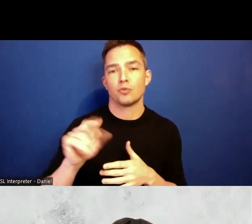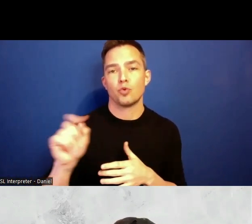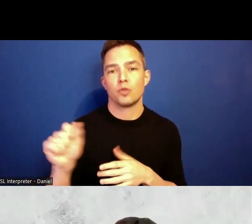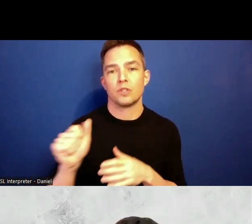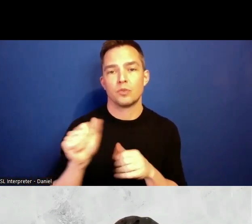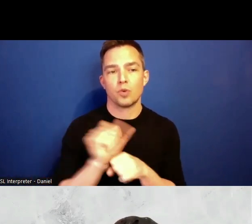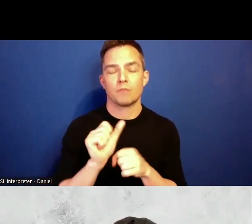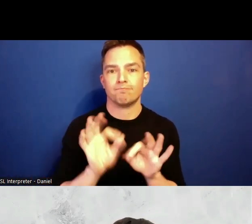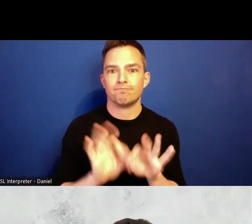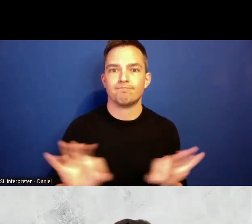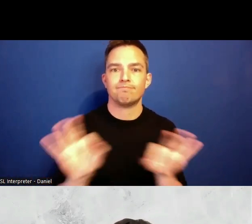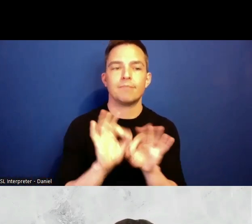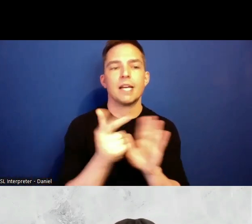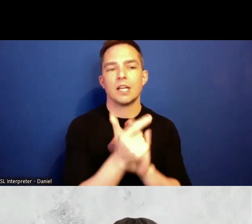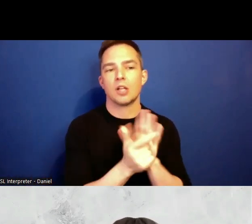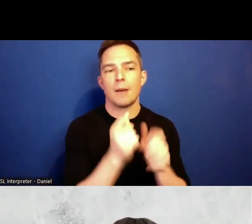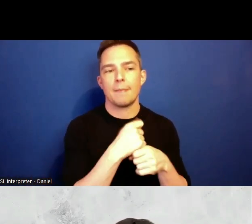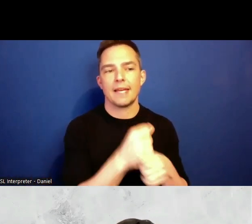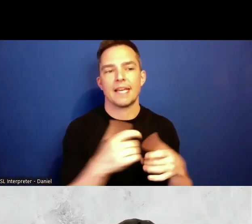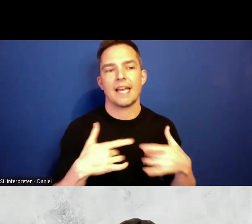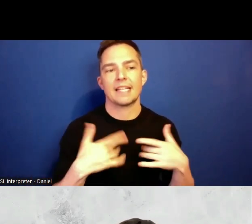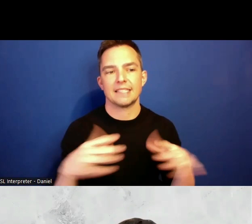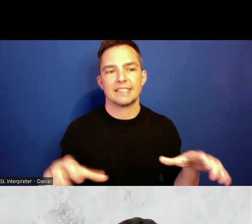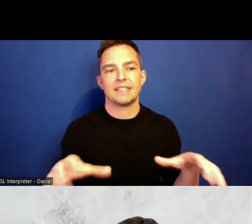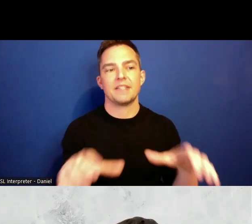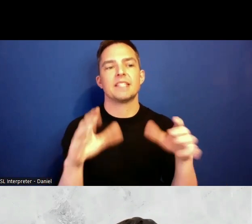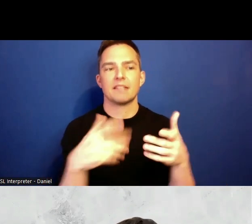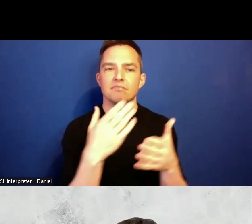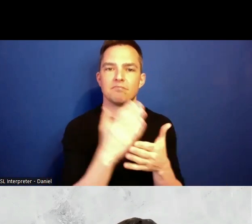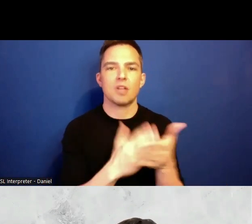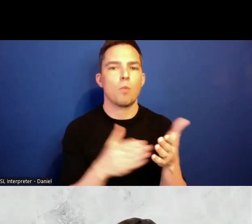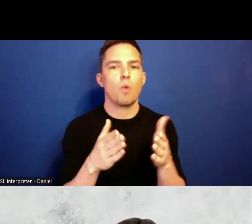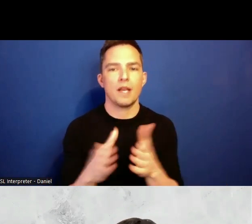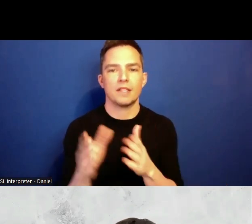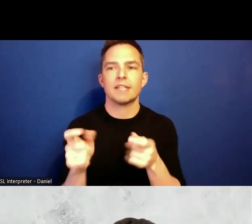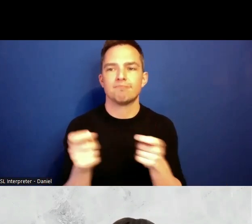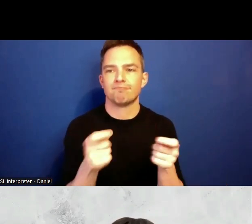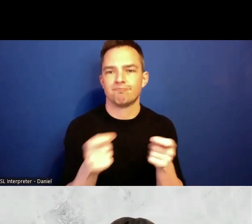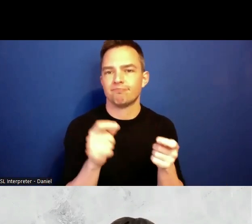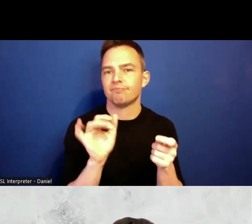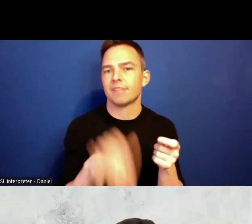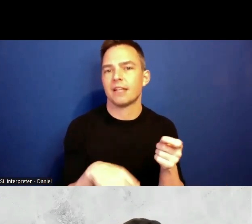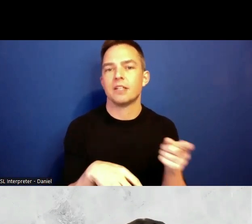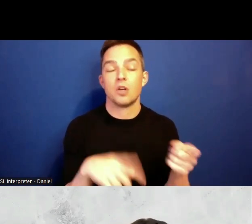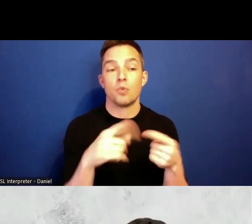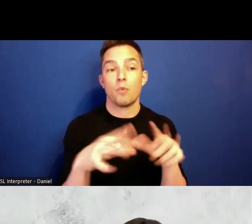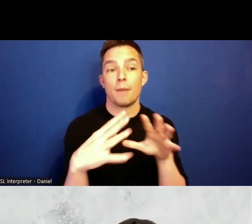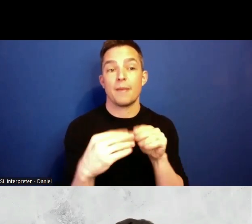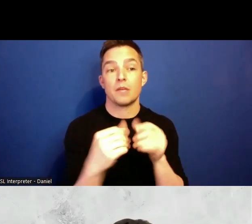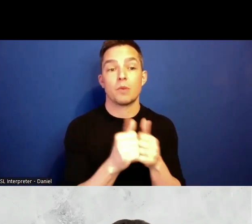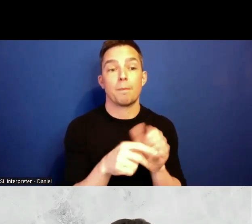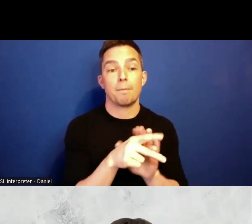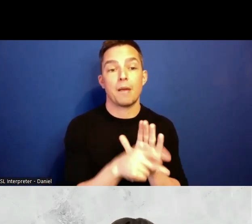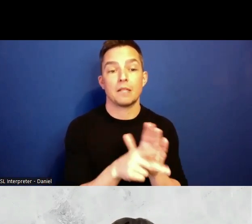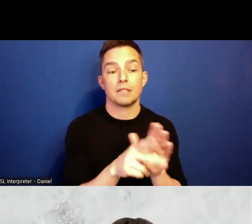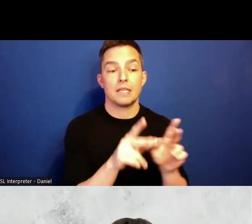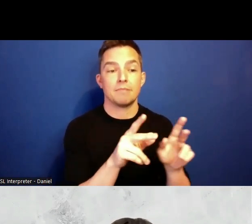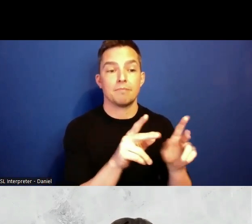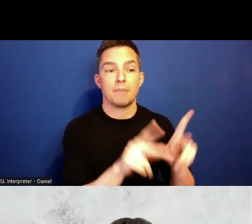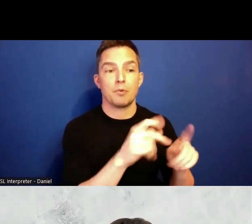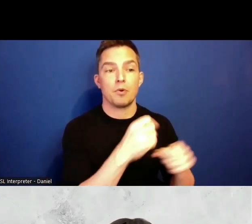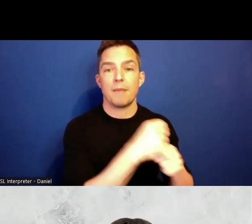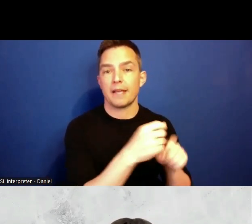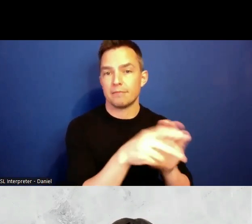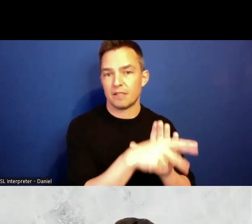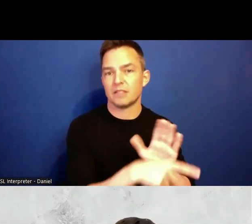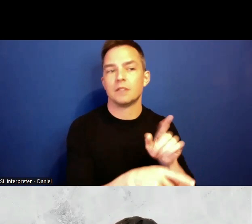legislative activities are some of the ways that we can do that. So when we're meeting with policymakers, people